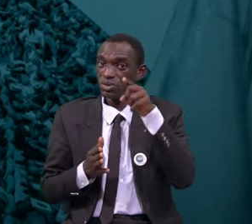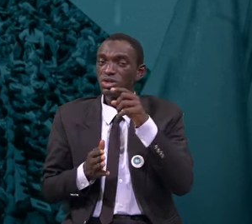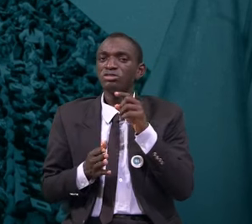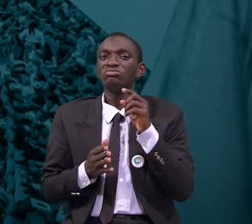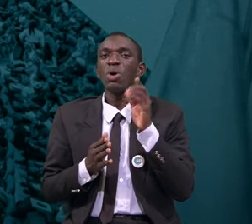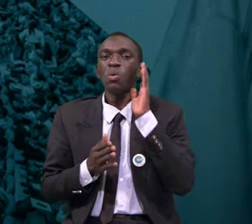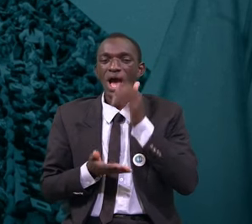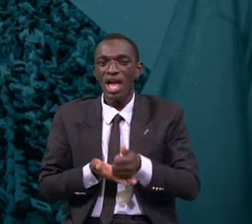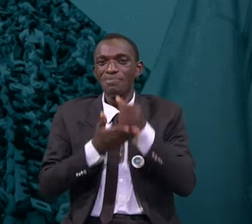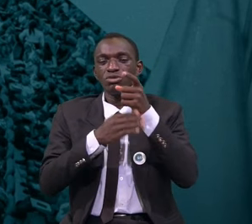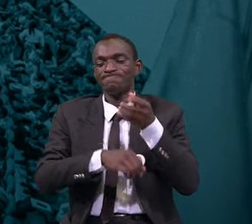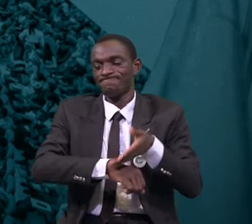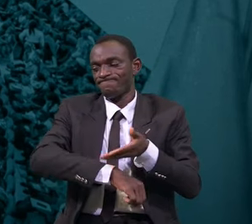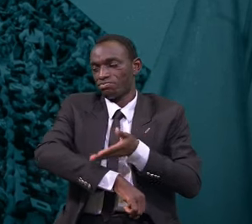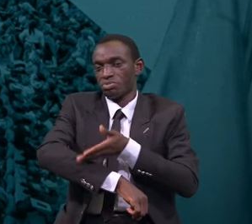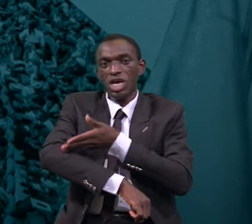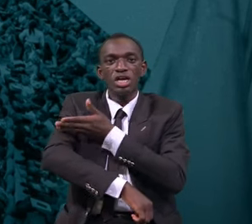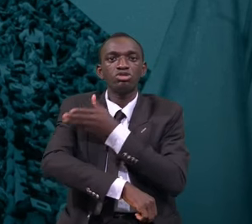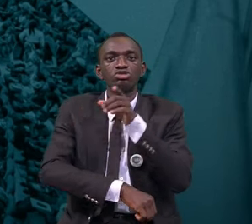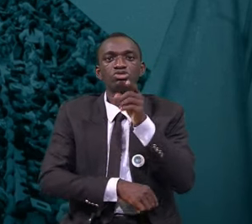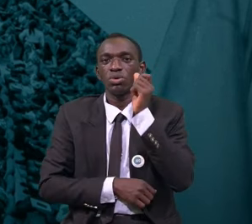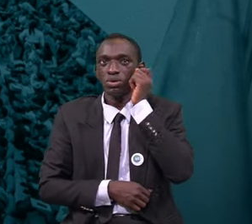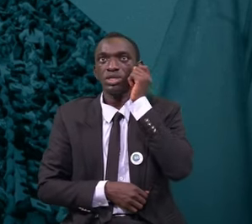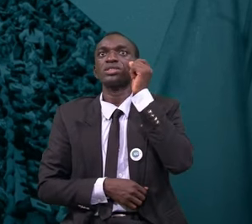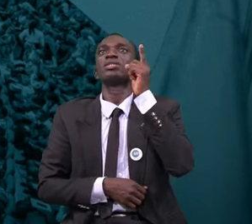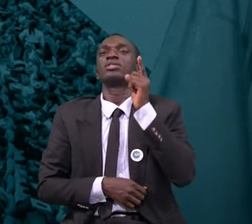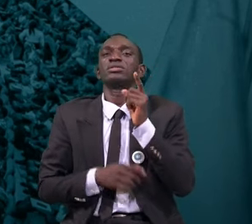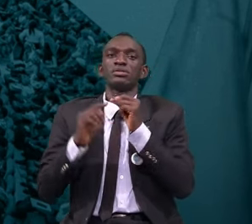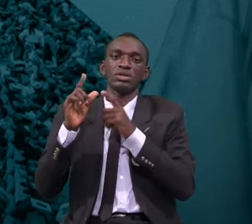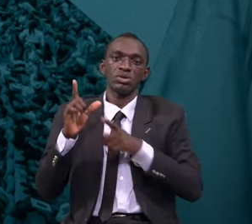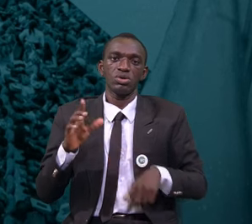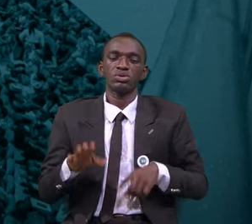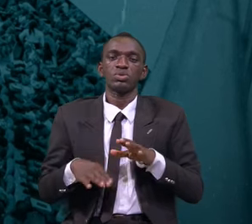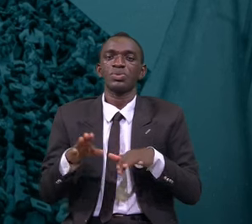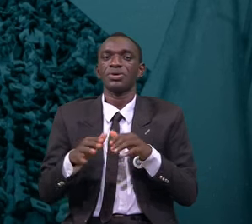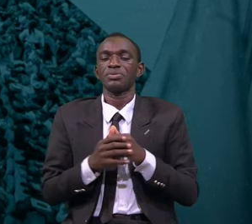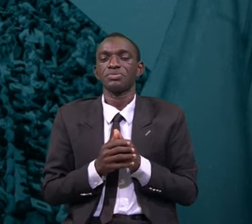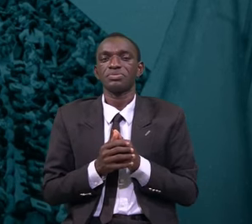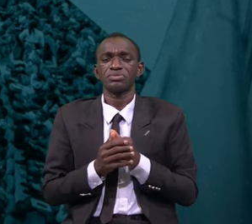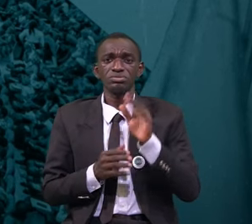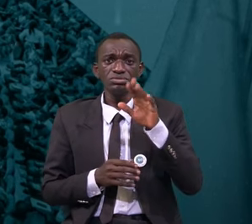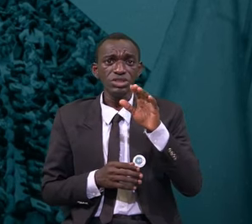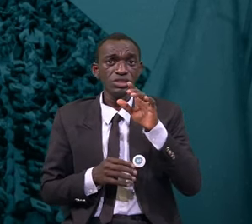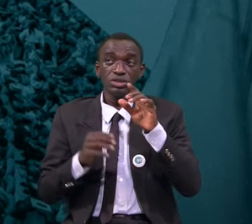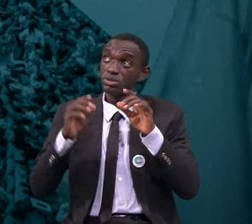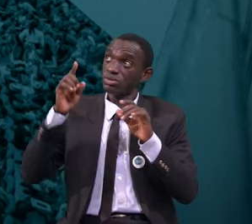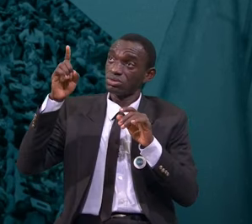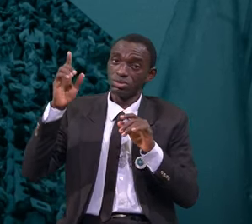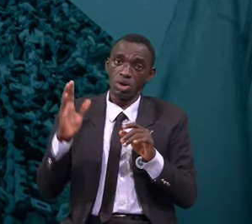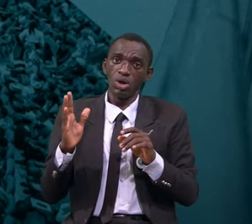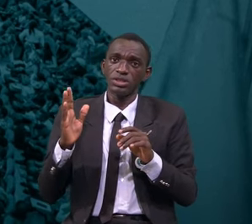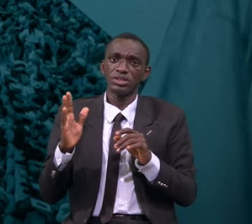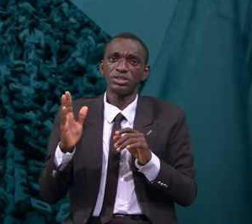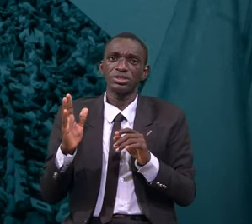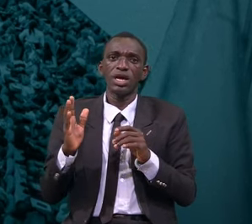towards the Lord. C'est un temps où Dieu voudra augmenter votre accroissement avec lui. God has started something beautifully